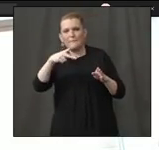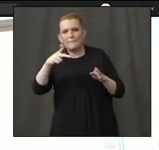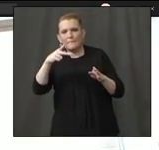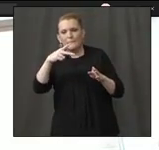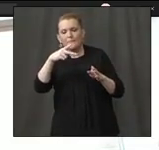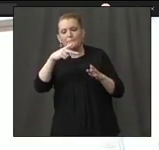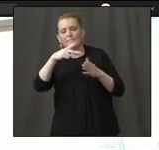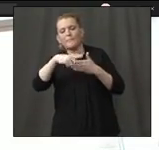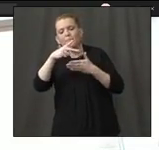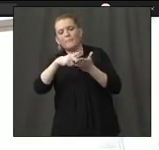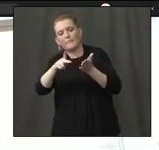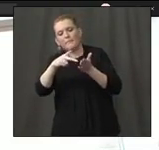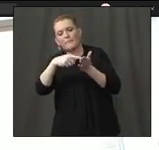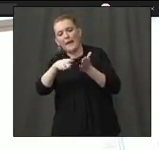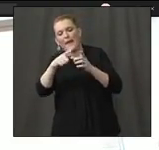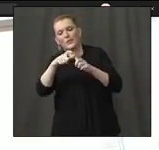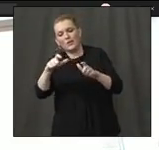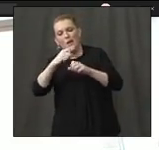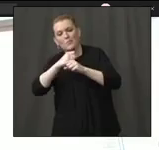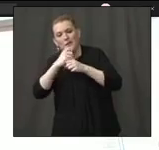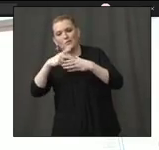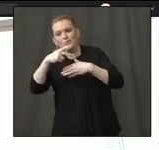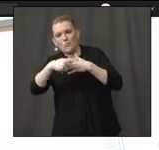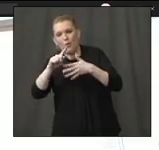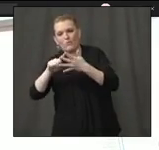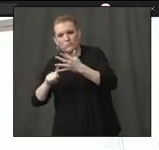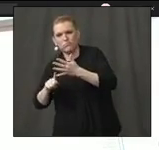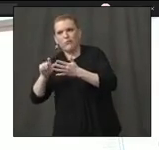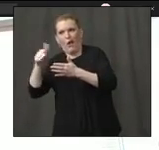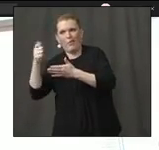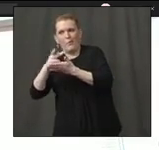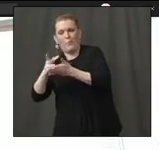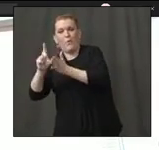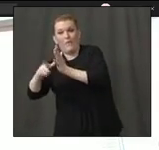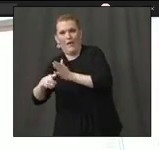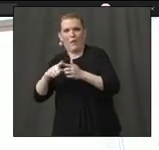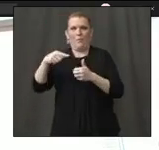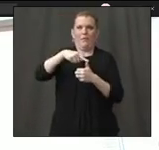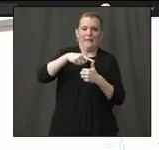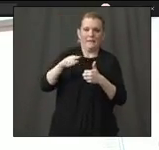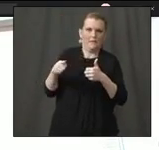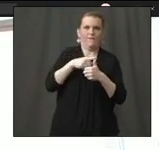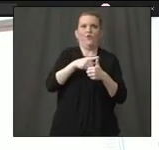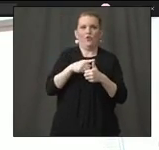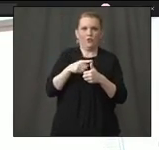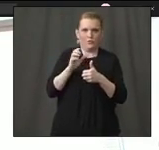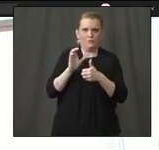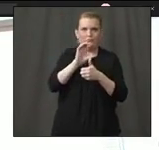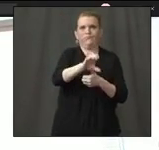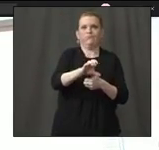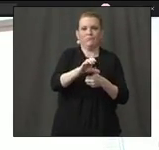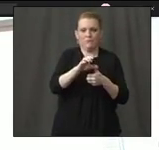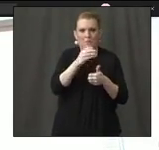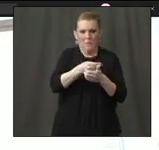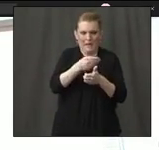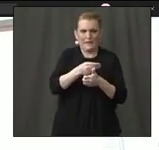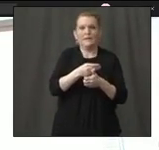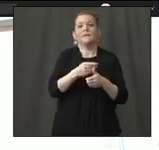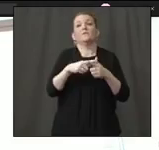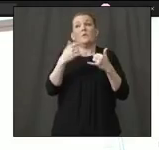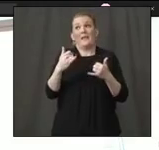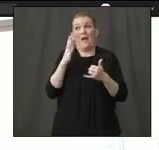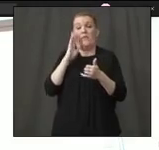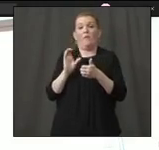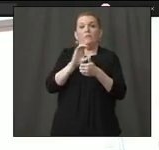were available. This is getting re-upped essentially as well. So again, a total of $60 billion there. On a